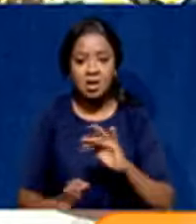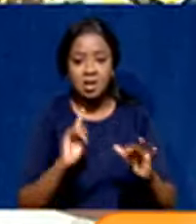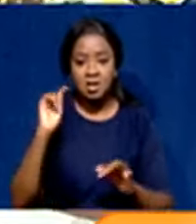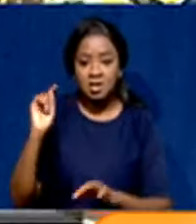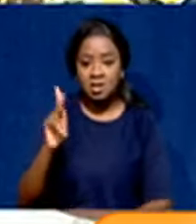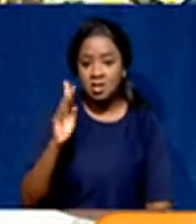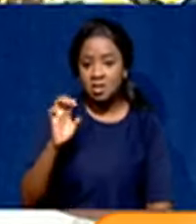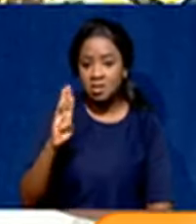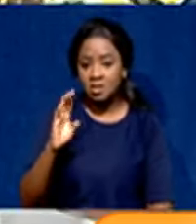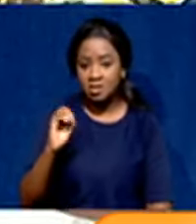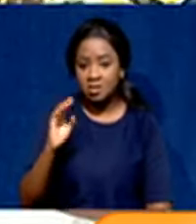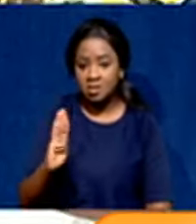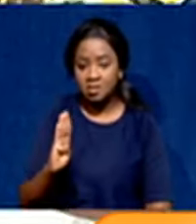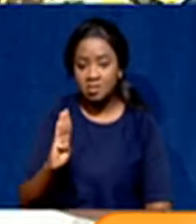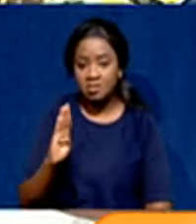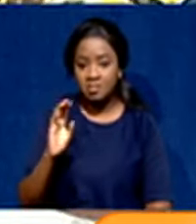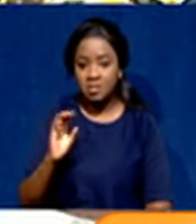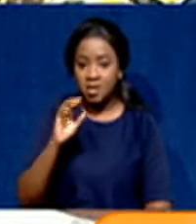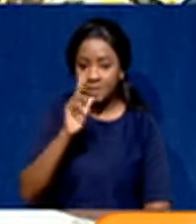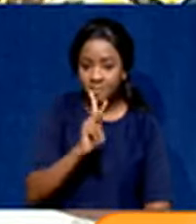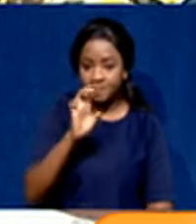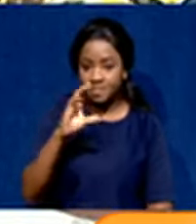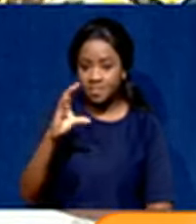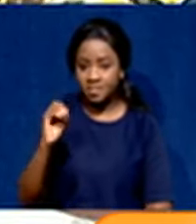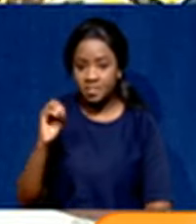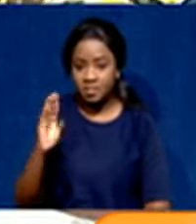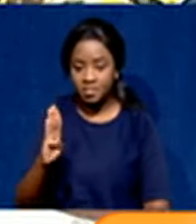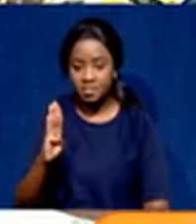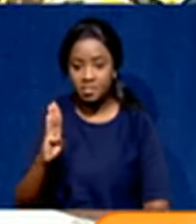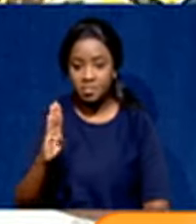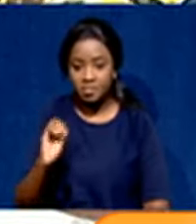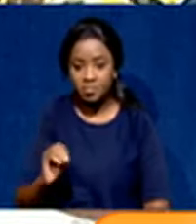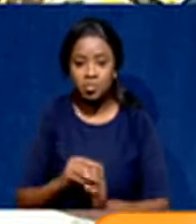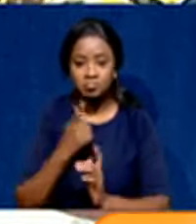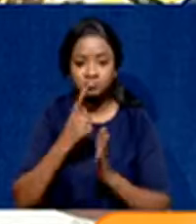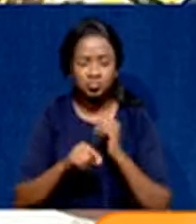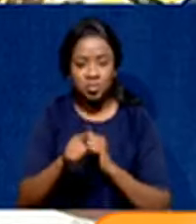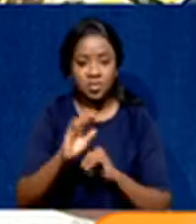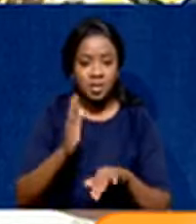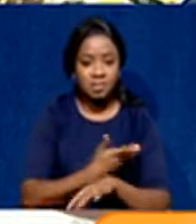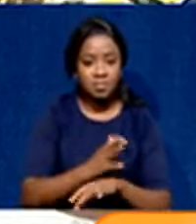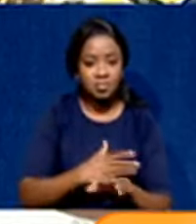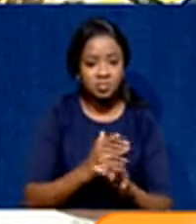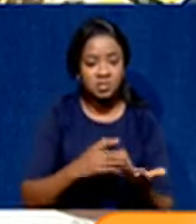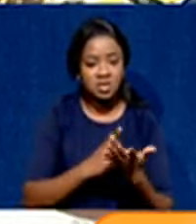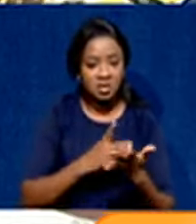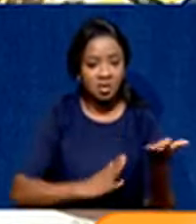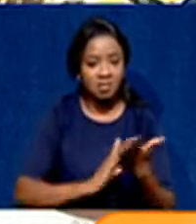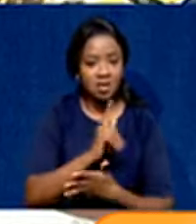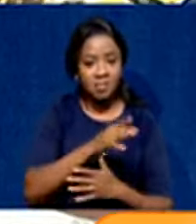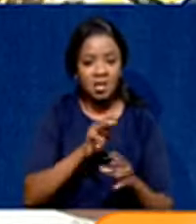Kenya Copyright Board, KECOBO, is intensifying its scrutiny of the Music Copyright Society of Kenya, citing